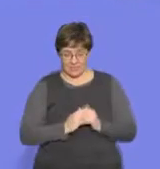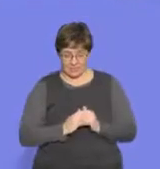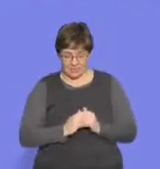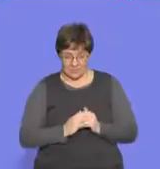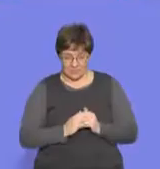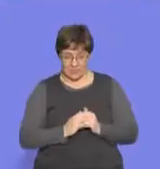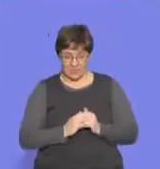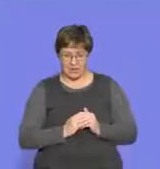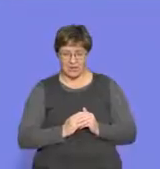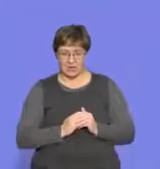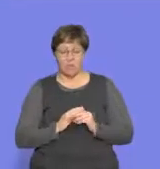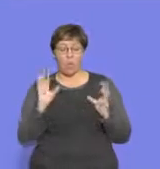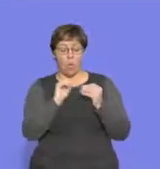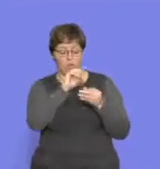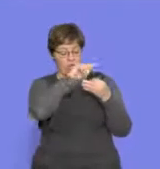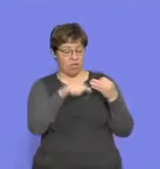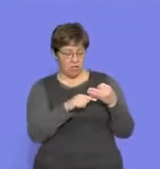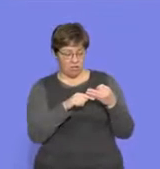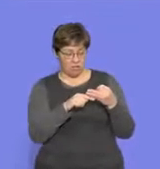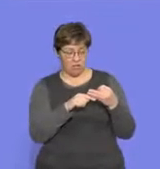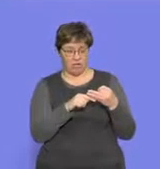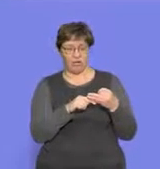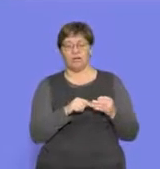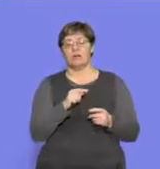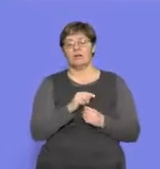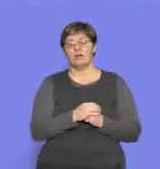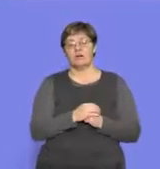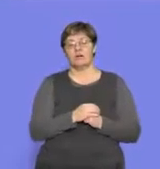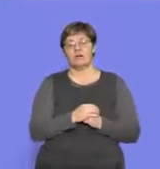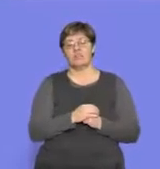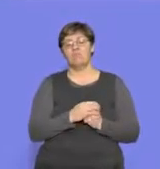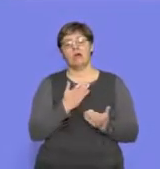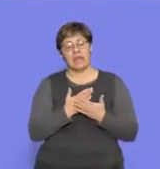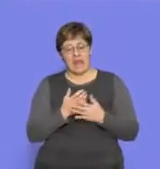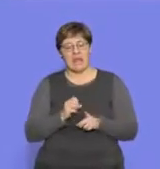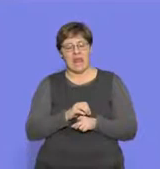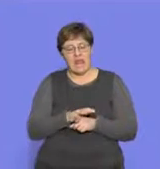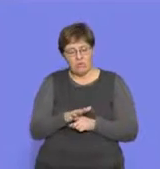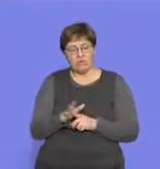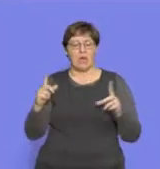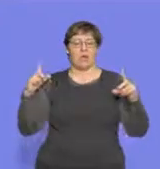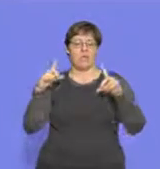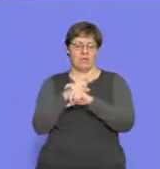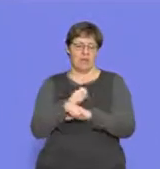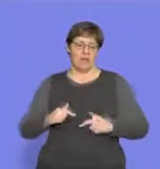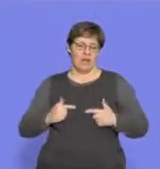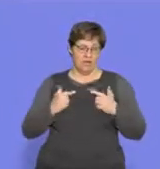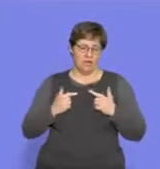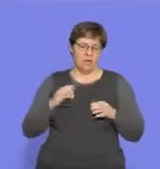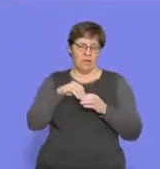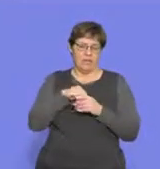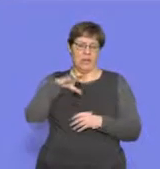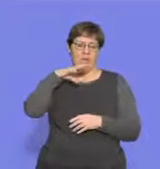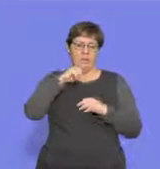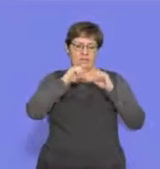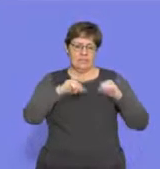And collectively, all of these physiographic factors can influence the complexity of life in an ecosystem.